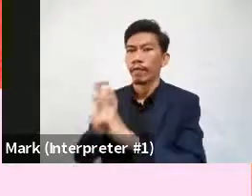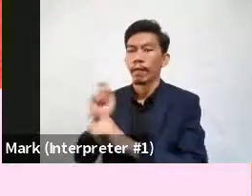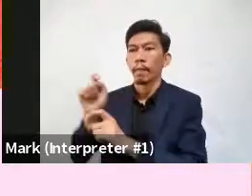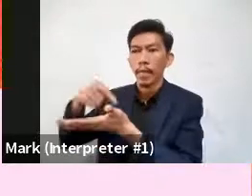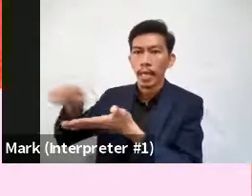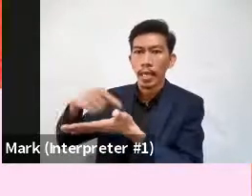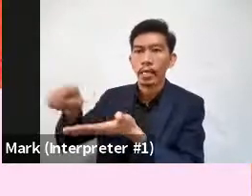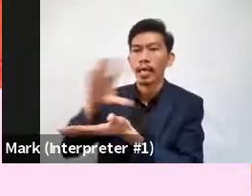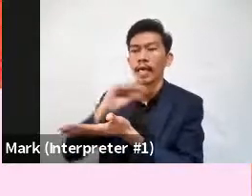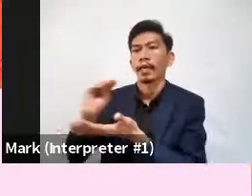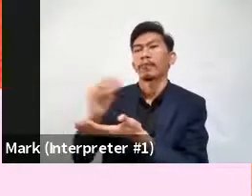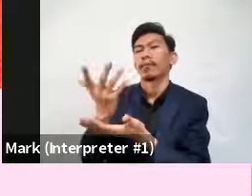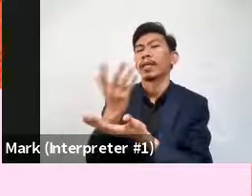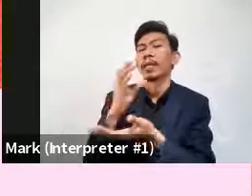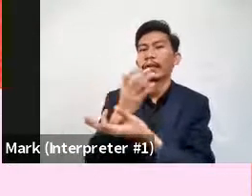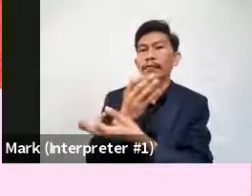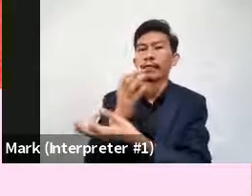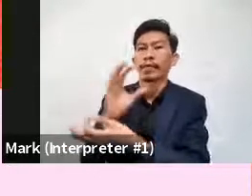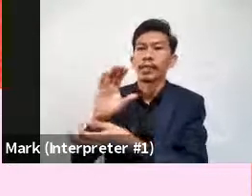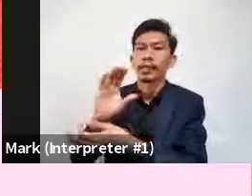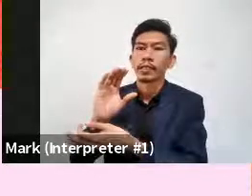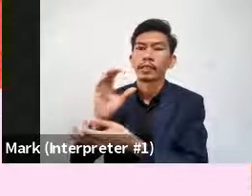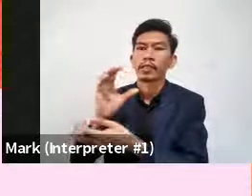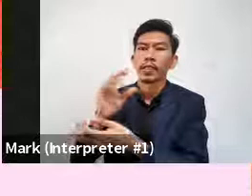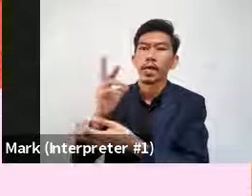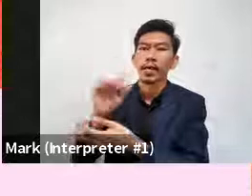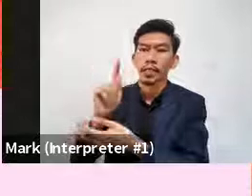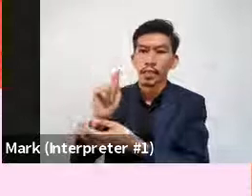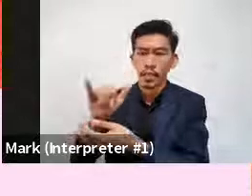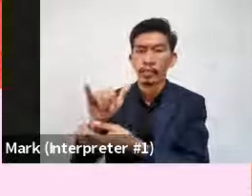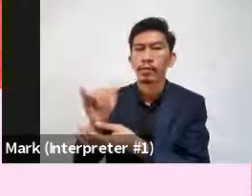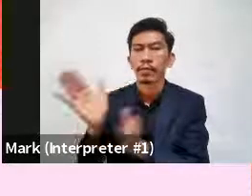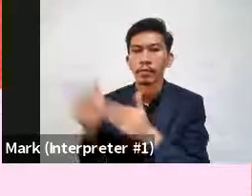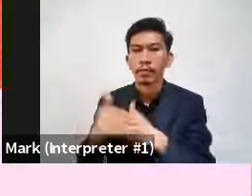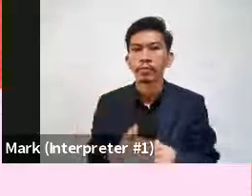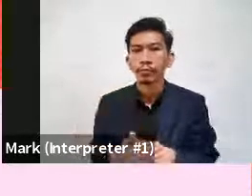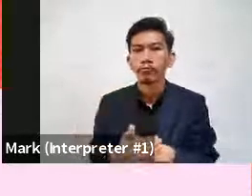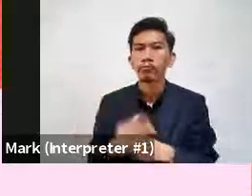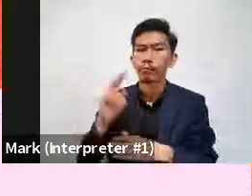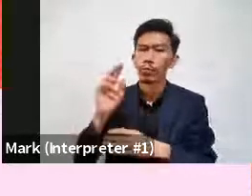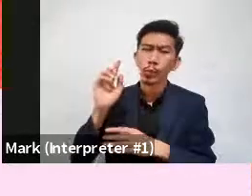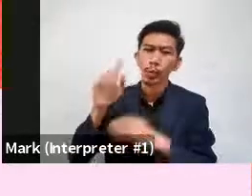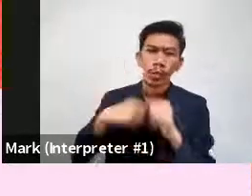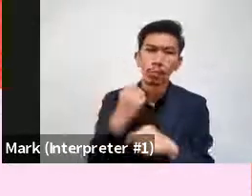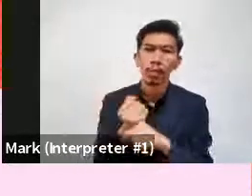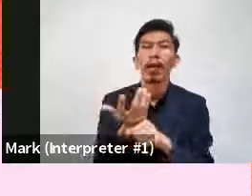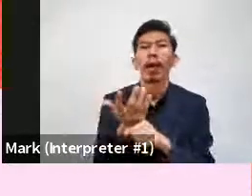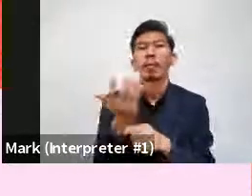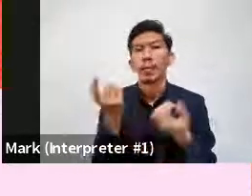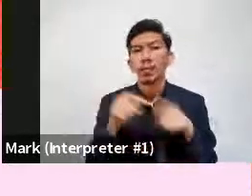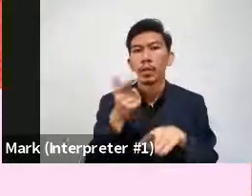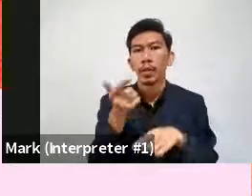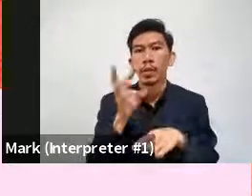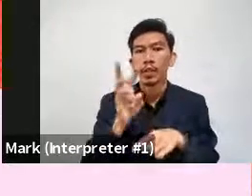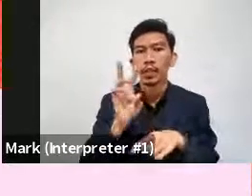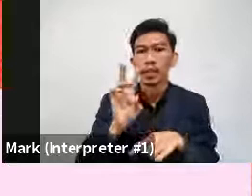wards. At the end of the 12-month follow-up period, 26% died,